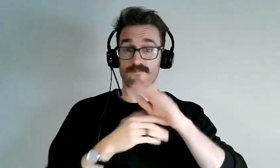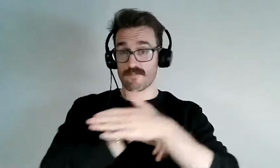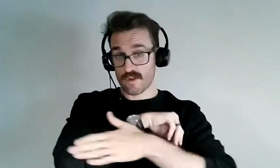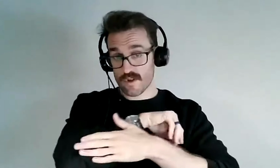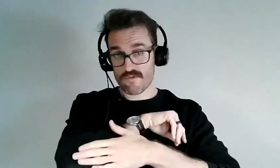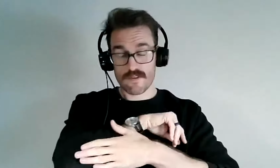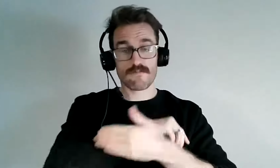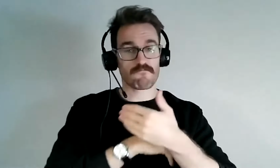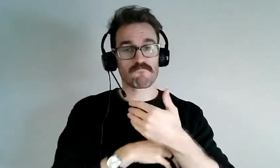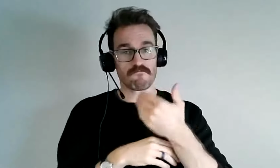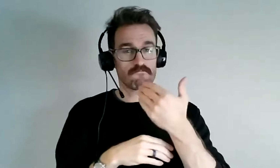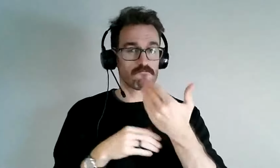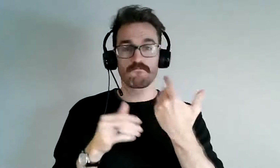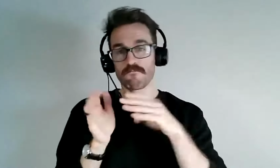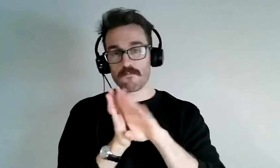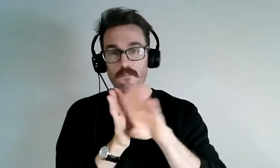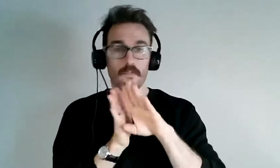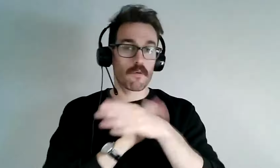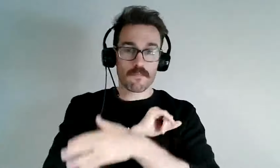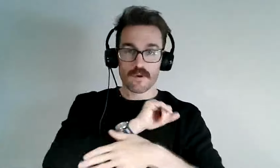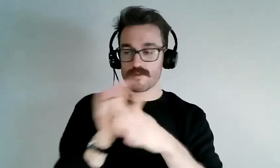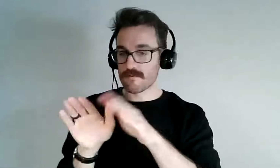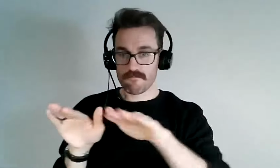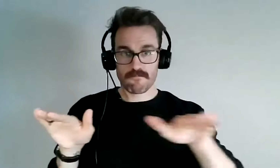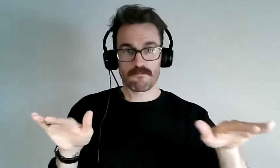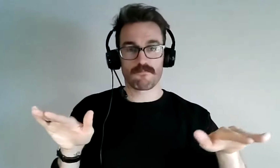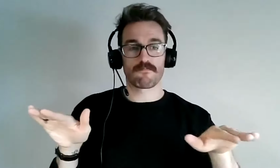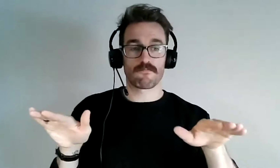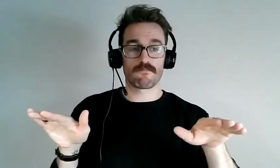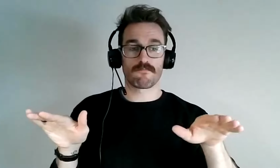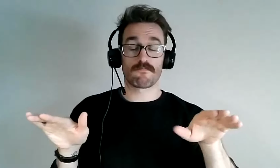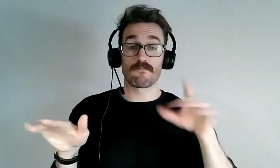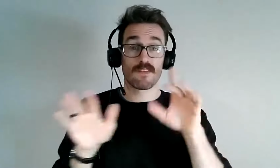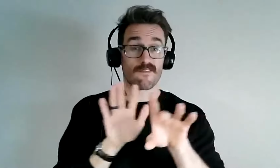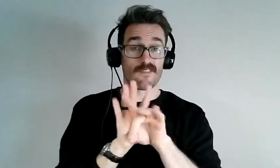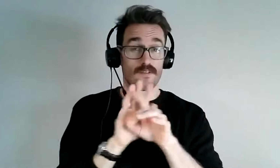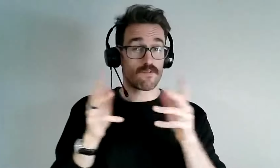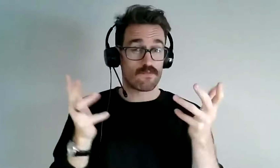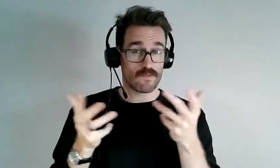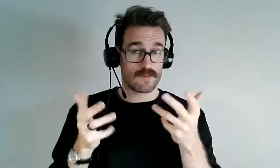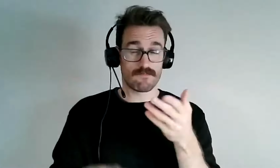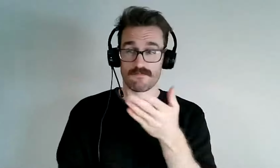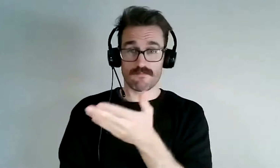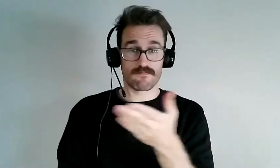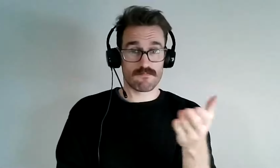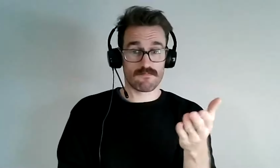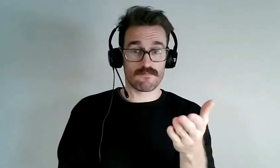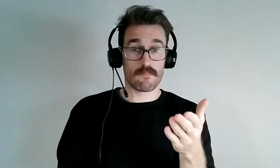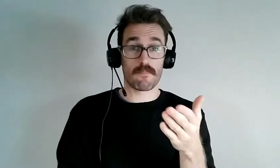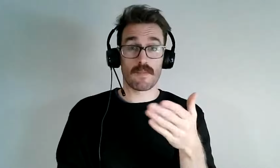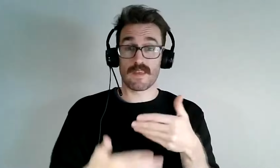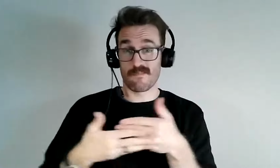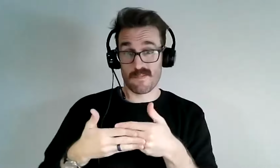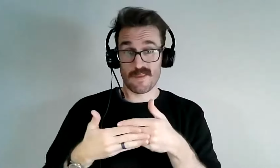where lifespan will go. And what they found is that for all these 6 developed countries, for babies who were born in the